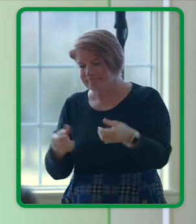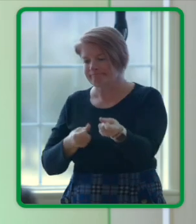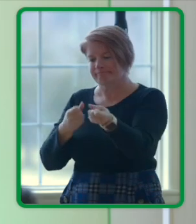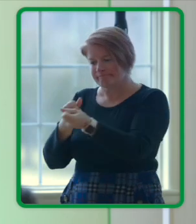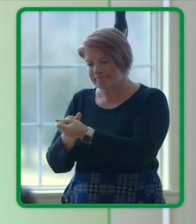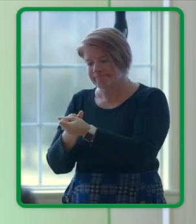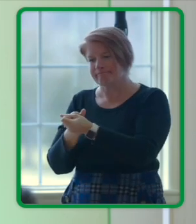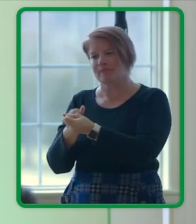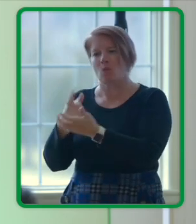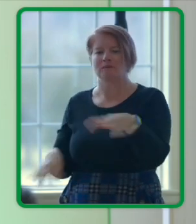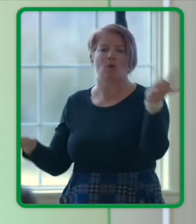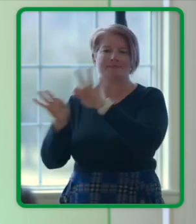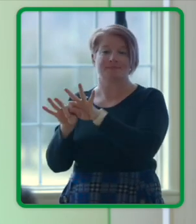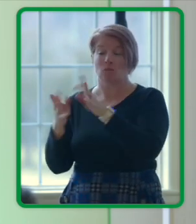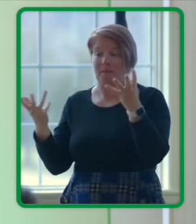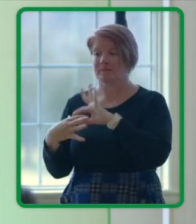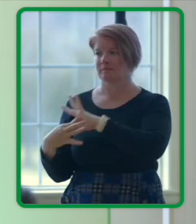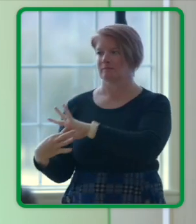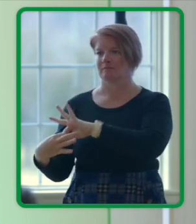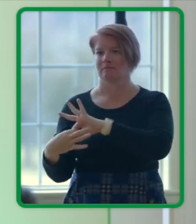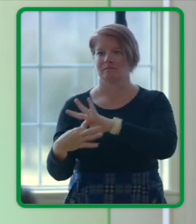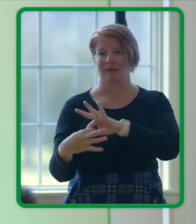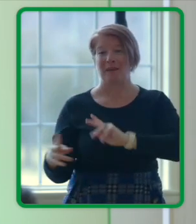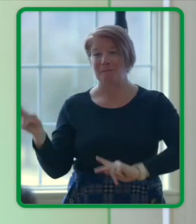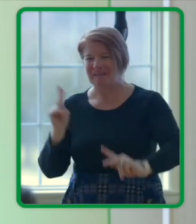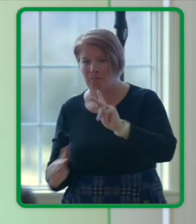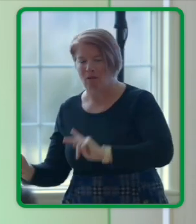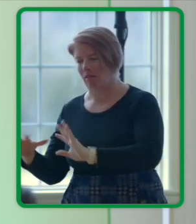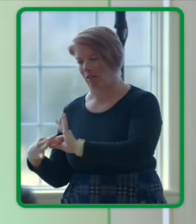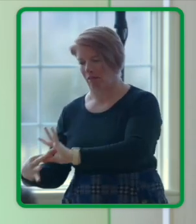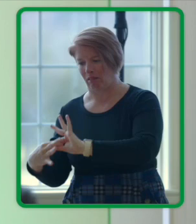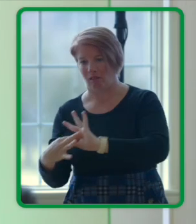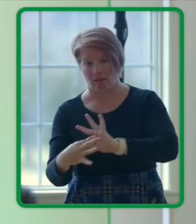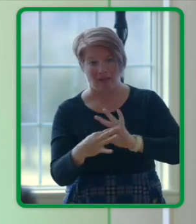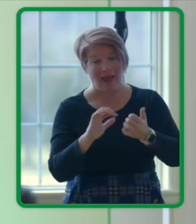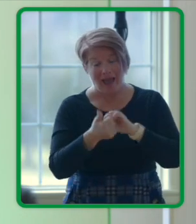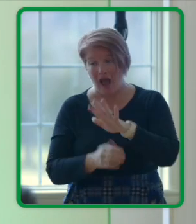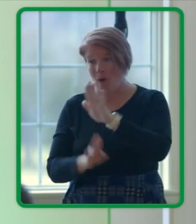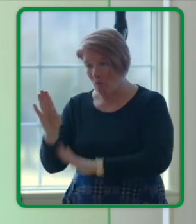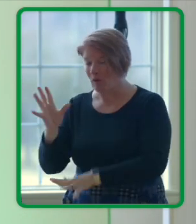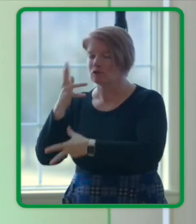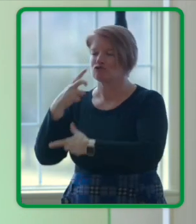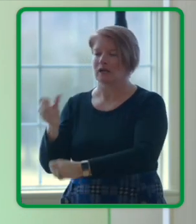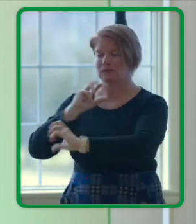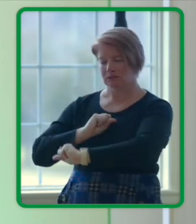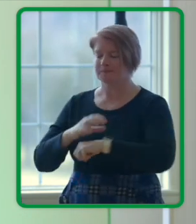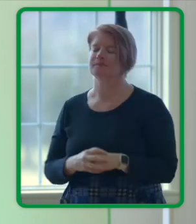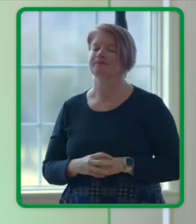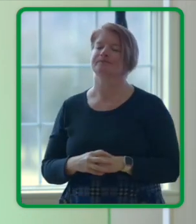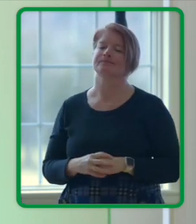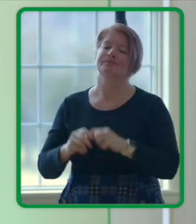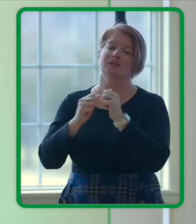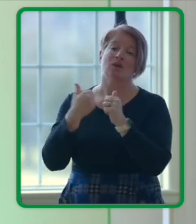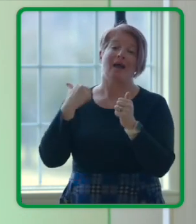what matters the most, relationships between people built on trust. Together, we continue to widen the path